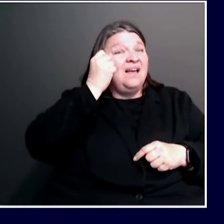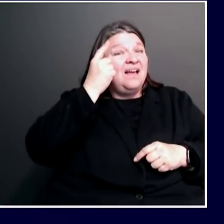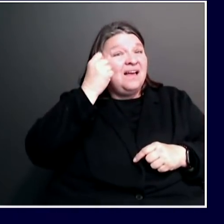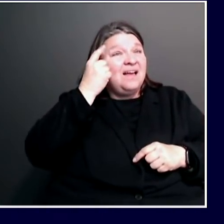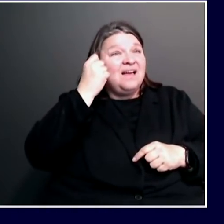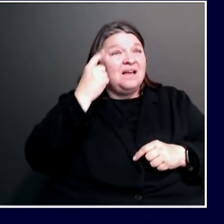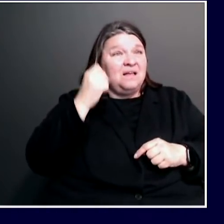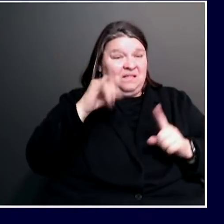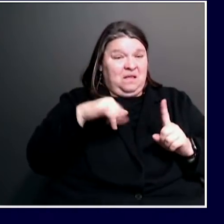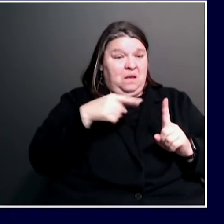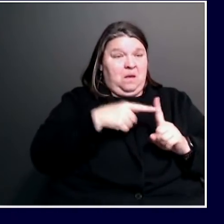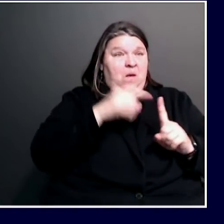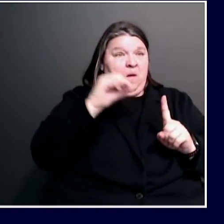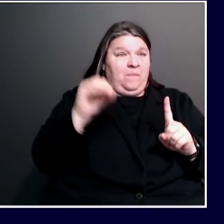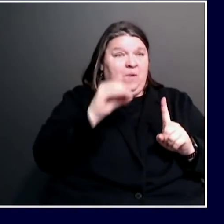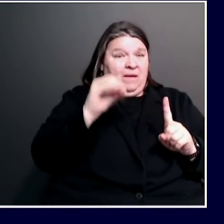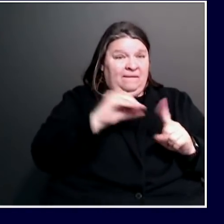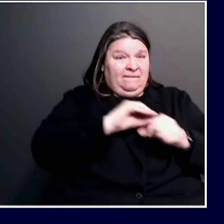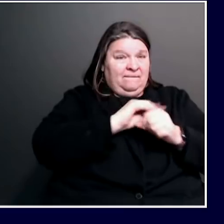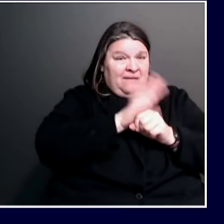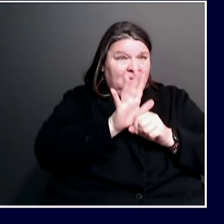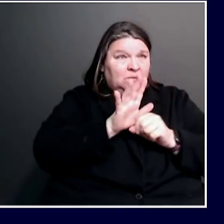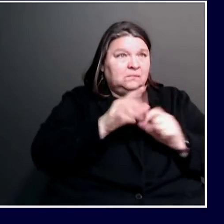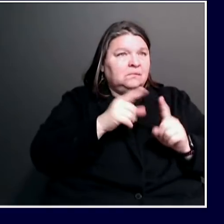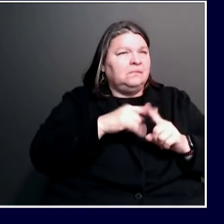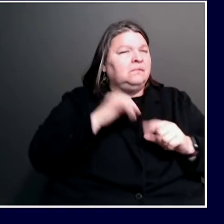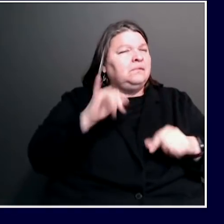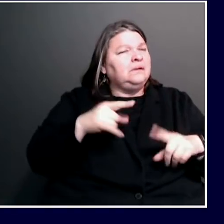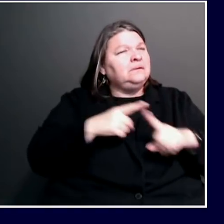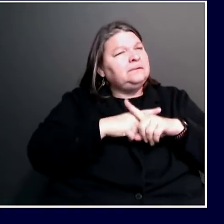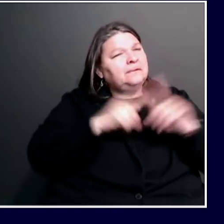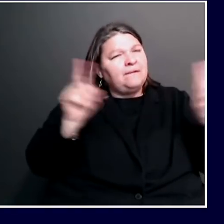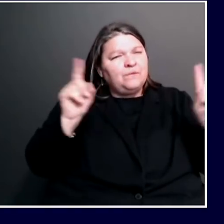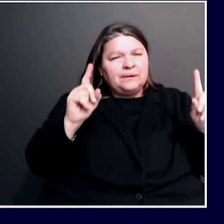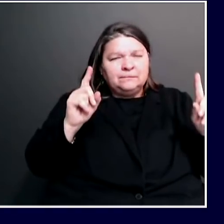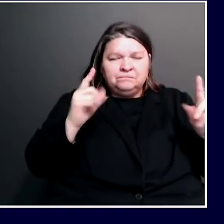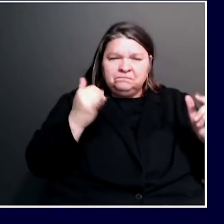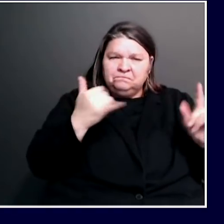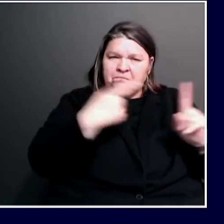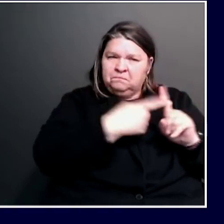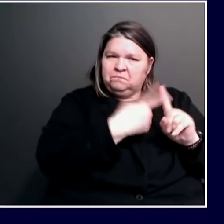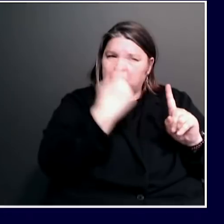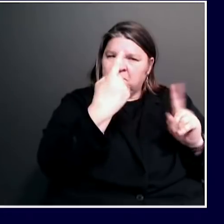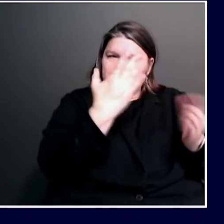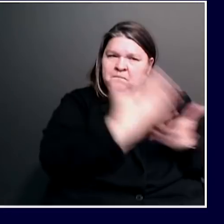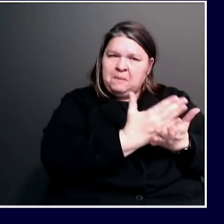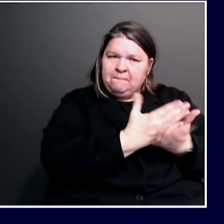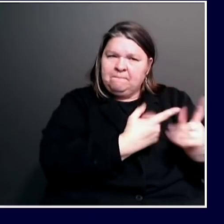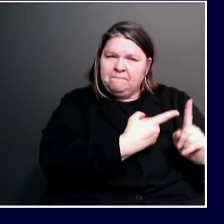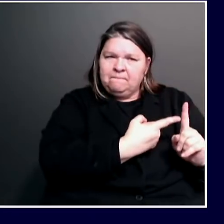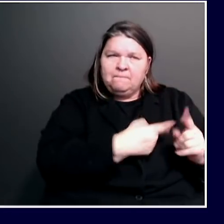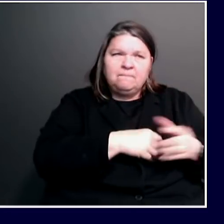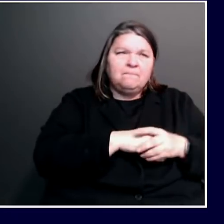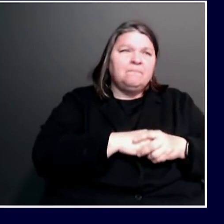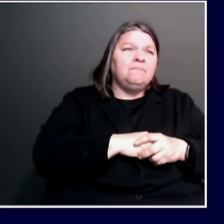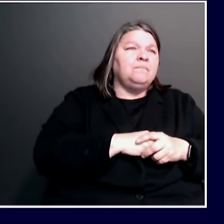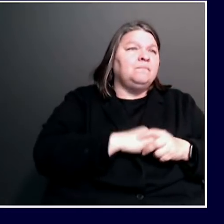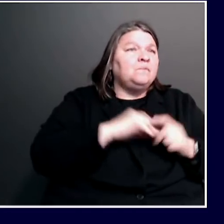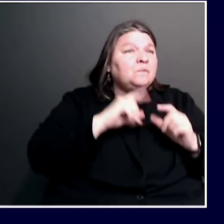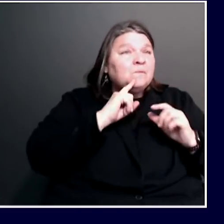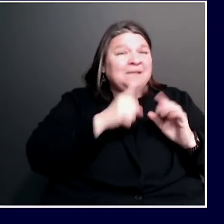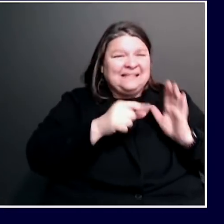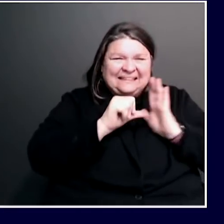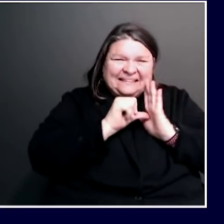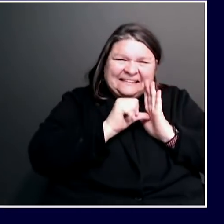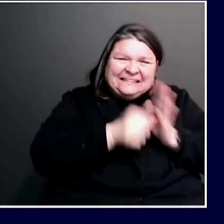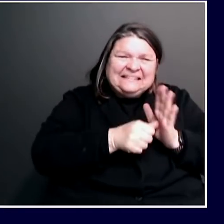variant. What all this means is that it's more important now than ever before for everyone